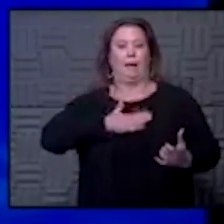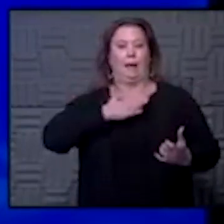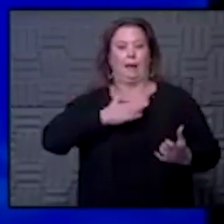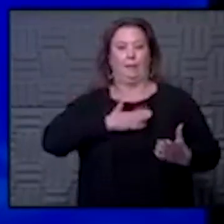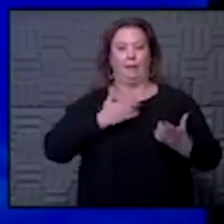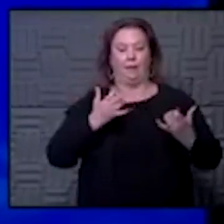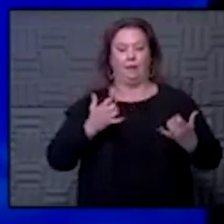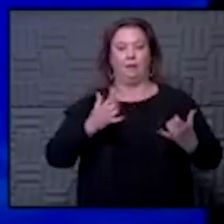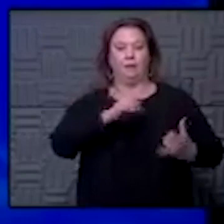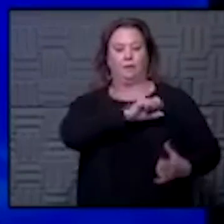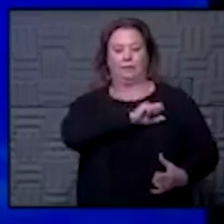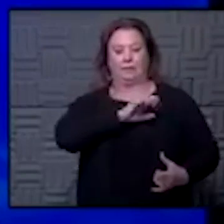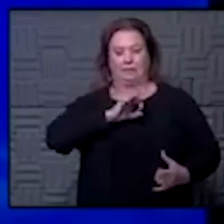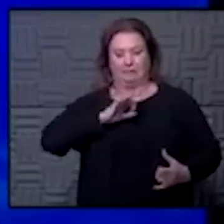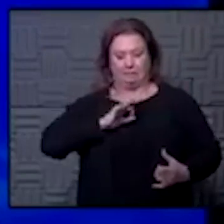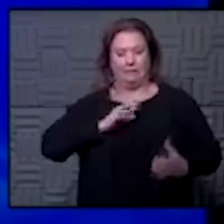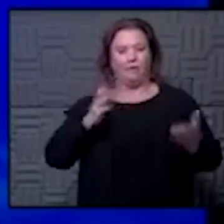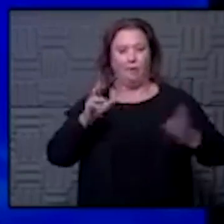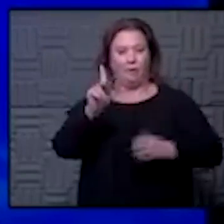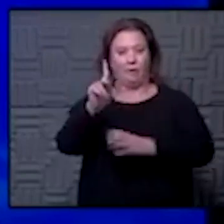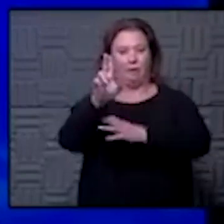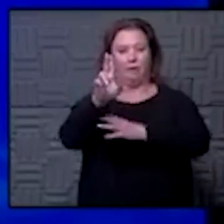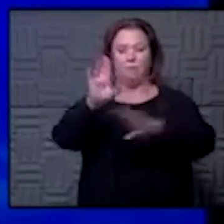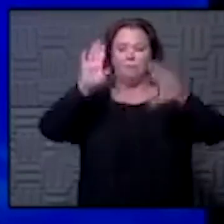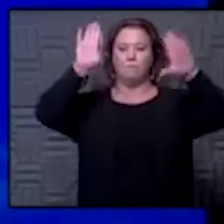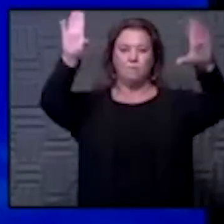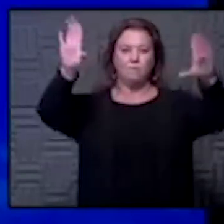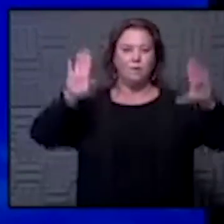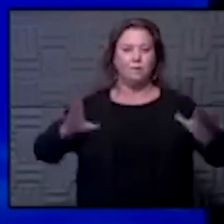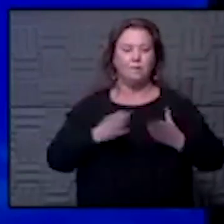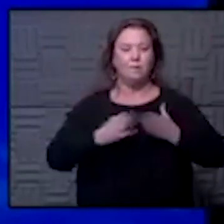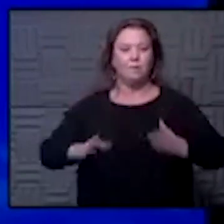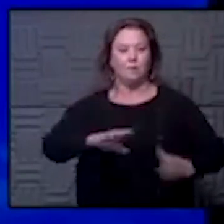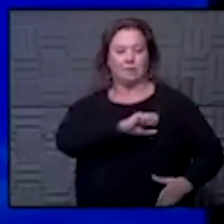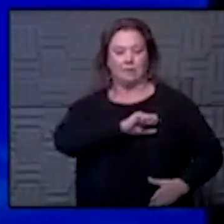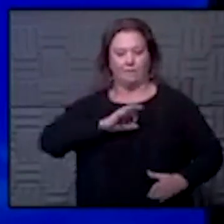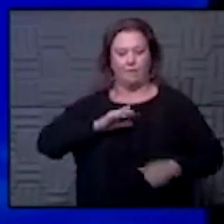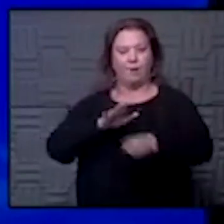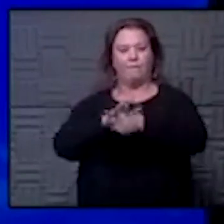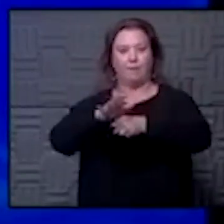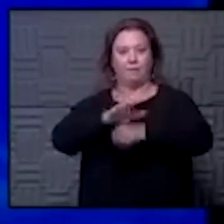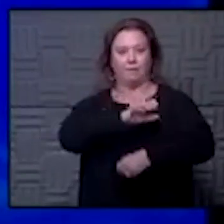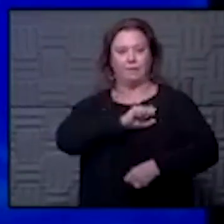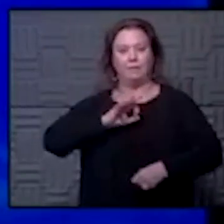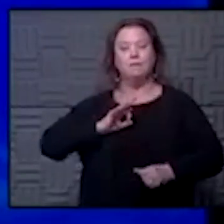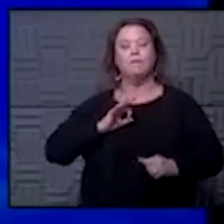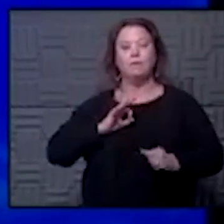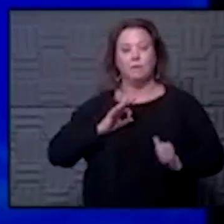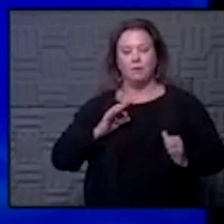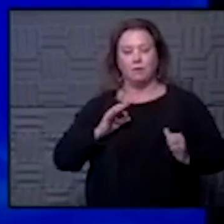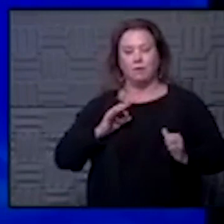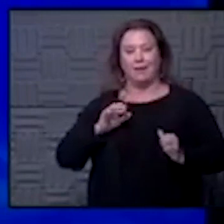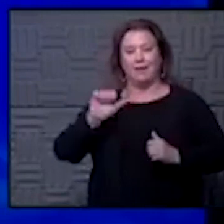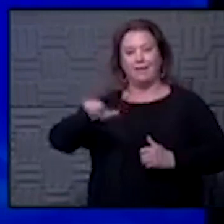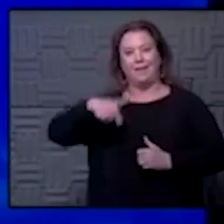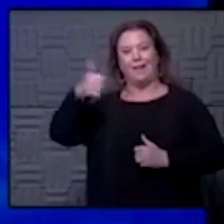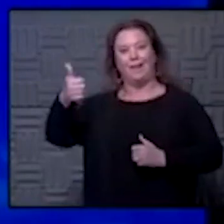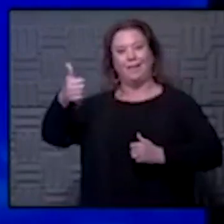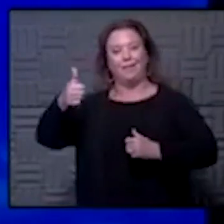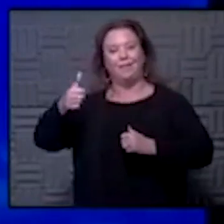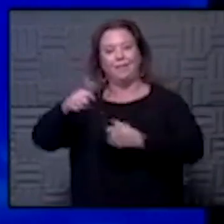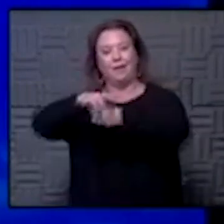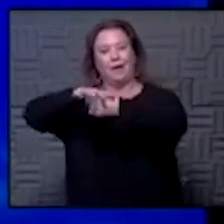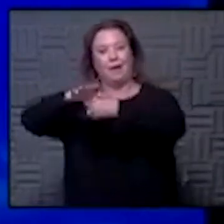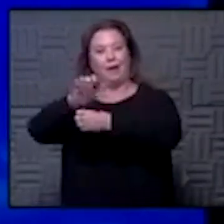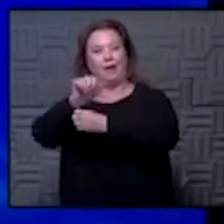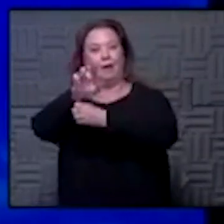to staff all of our beds at KU. That's a great thing. We're actually staffing more than our beds because we're staffing alternate care areas. So